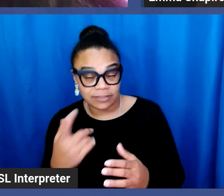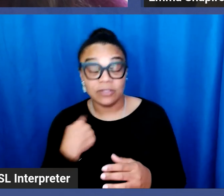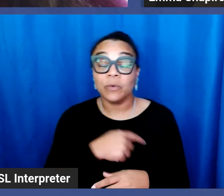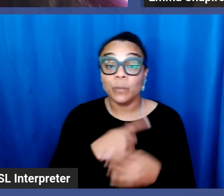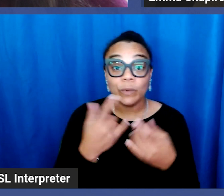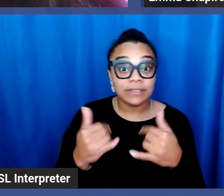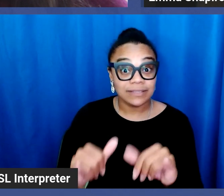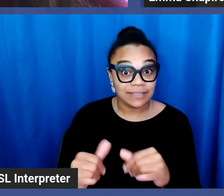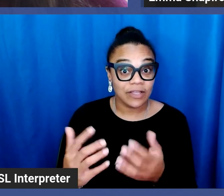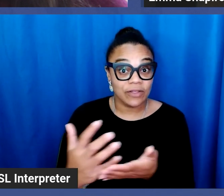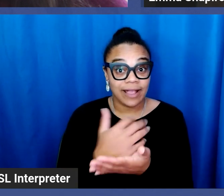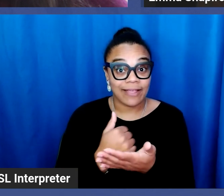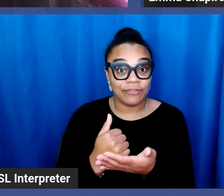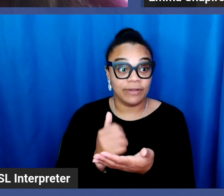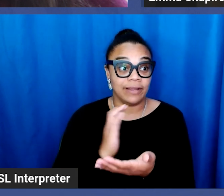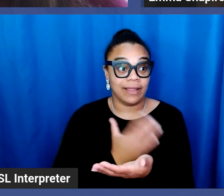our